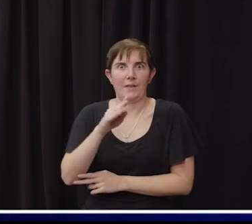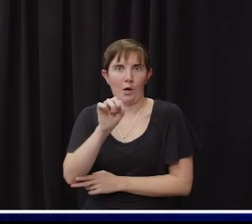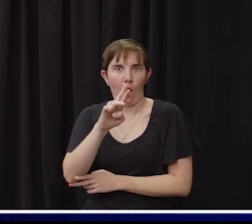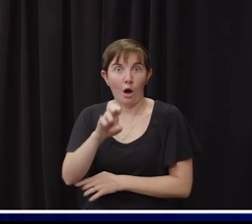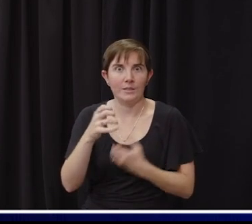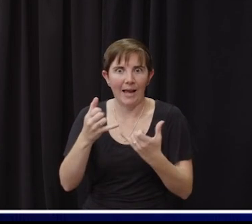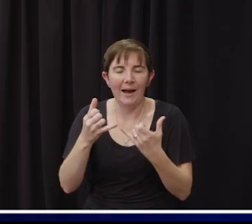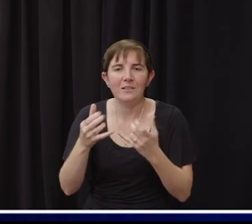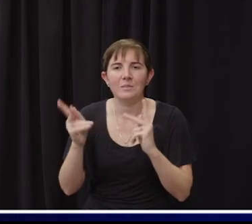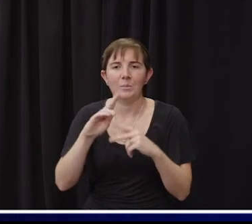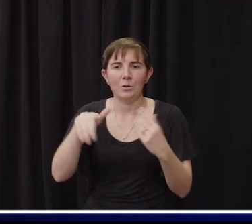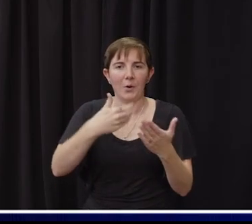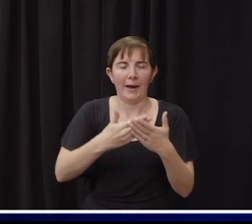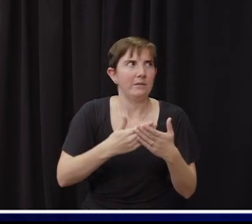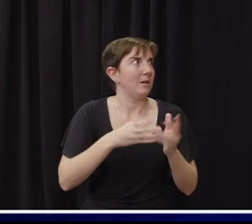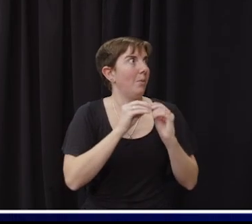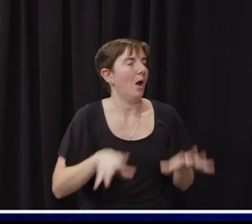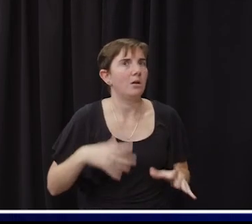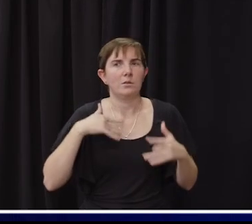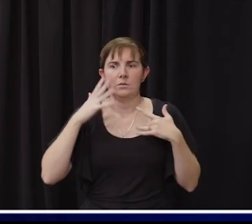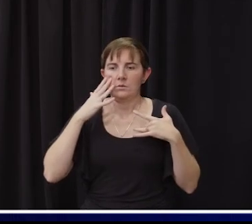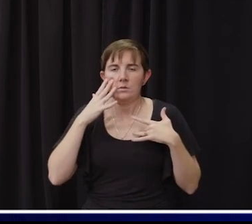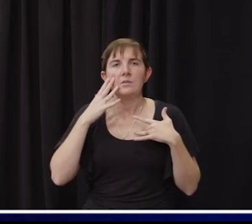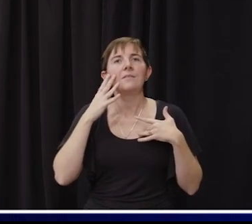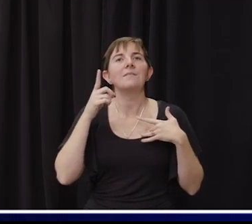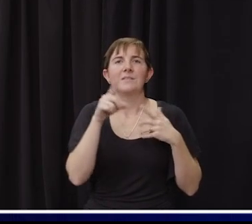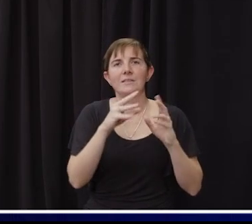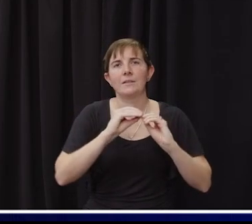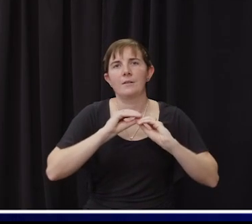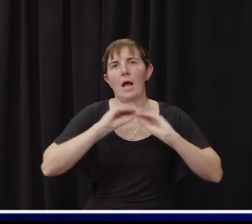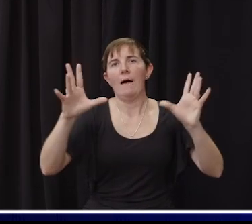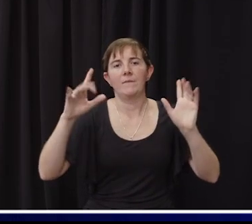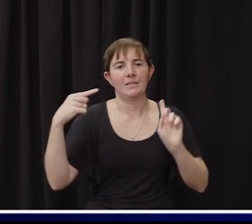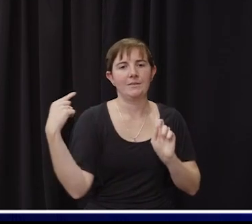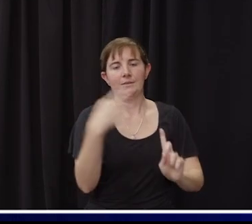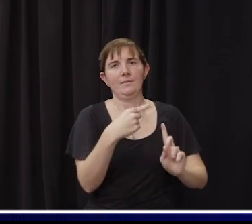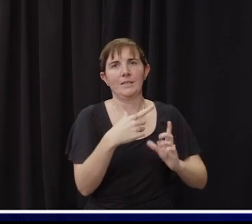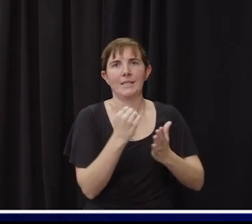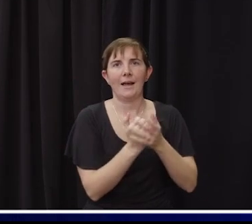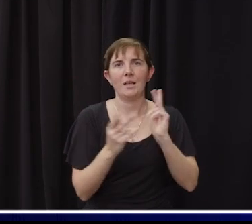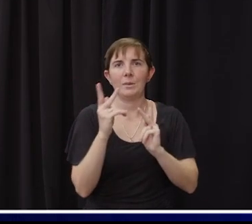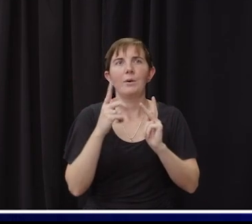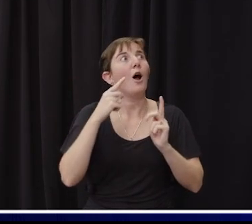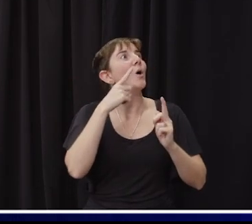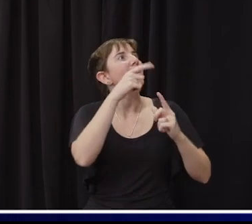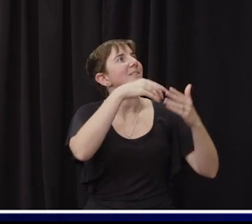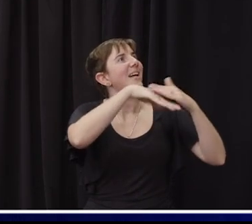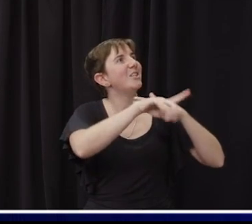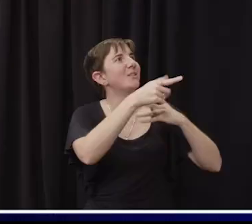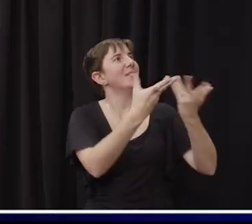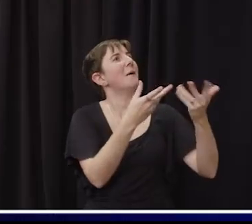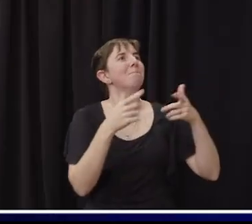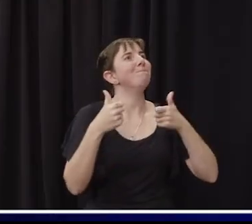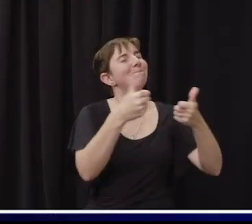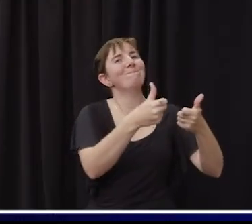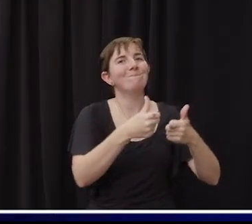know where they need to go. So this will be a new, very obvious kind of entrance for the park.